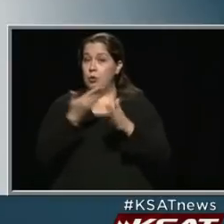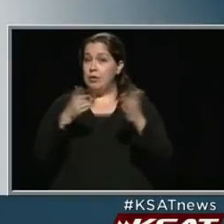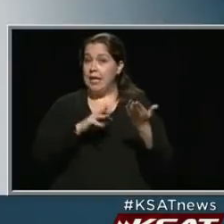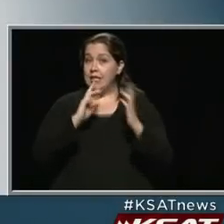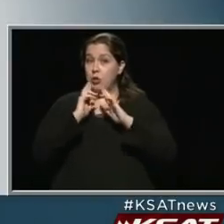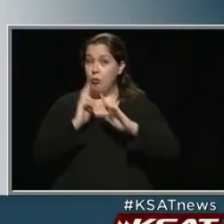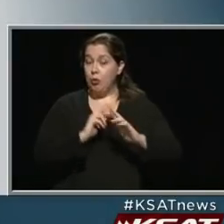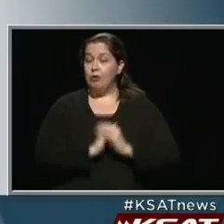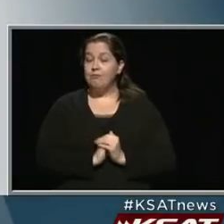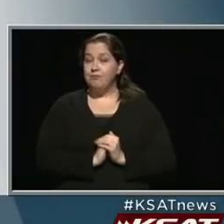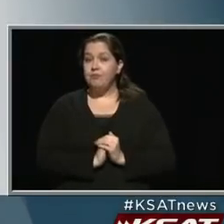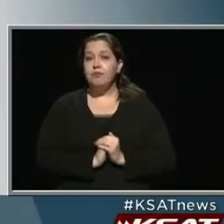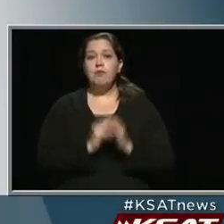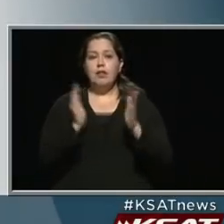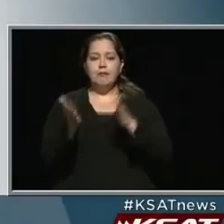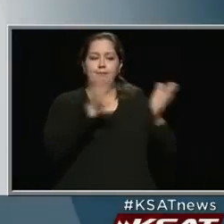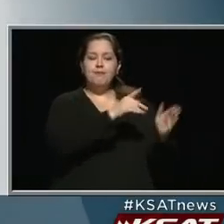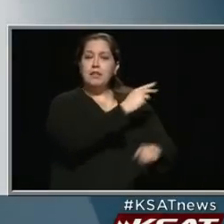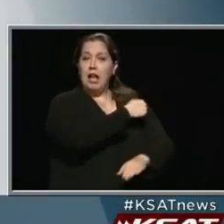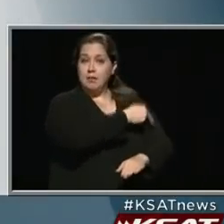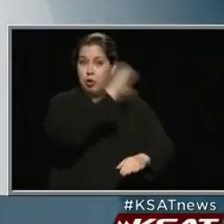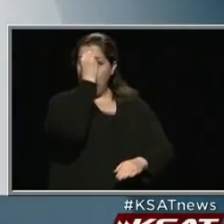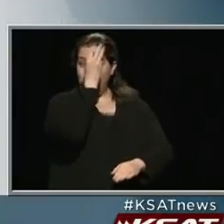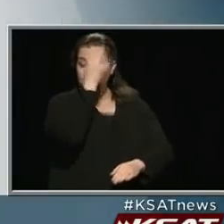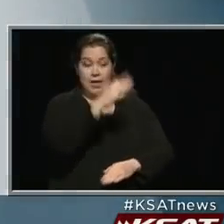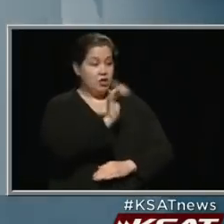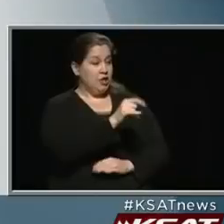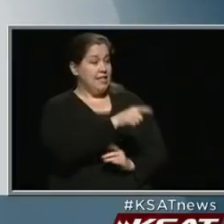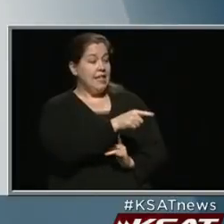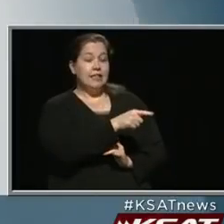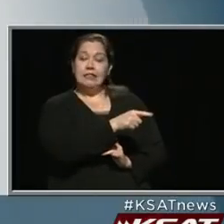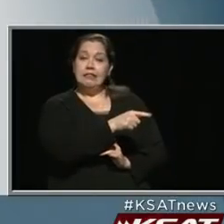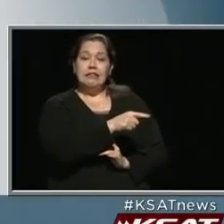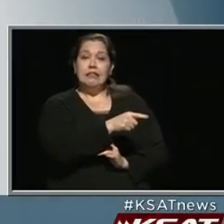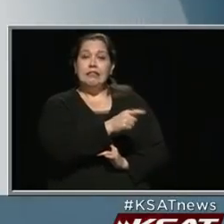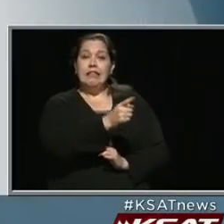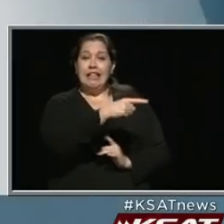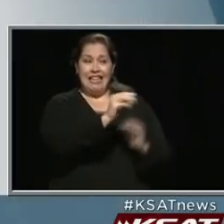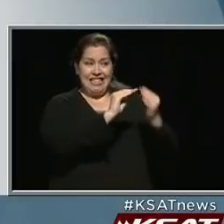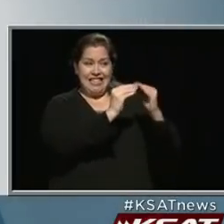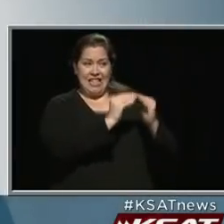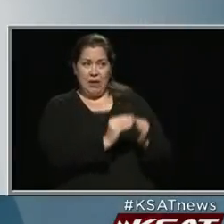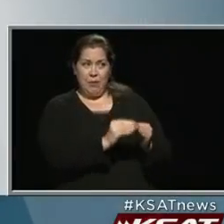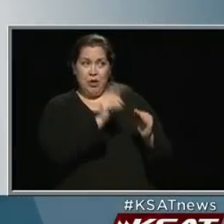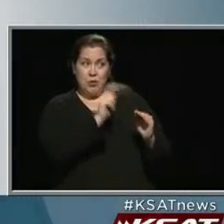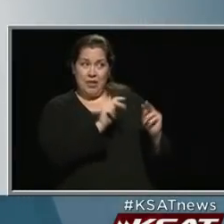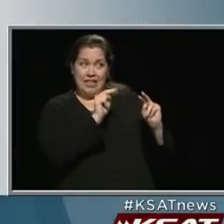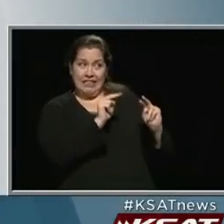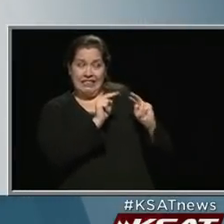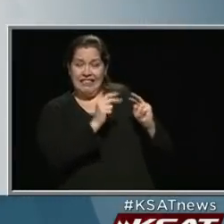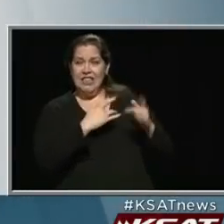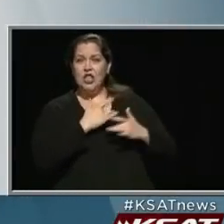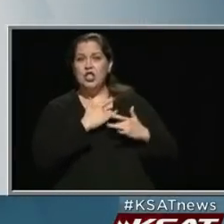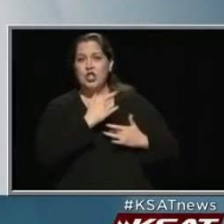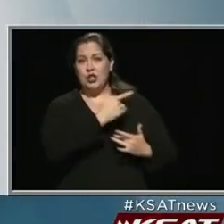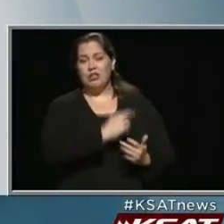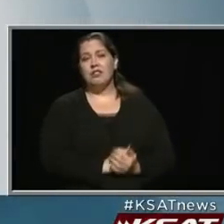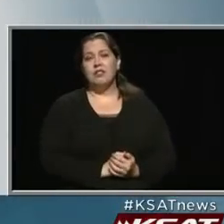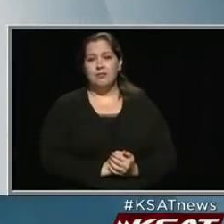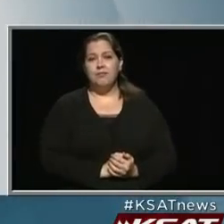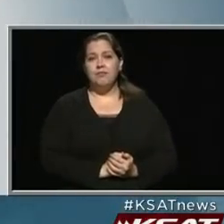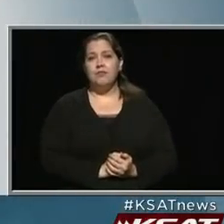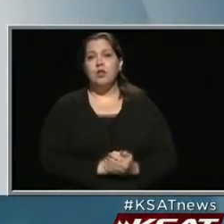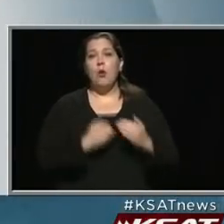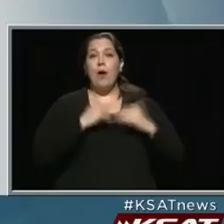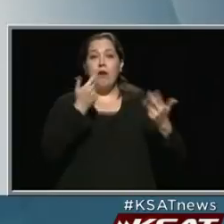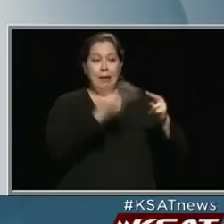report tonight. I'm going to move over to the hospitals because that's those are the metrics that we need to be most concerned about. We have a